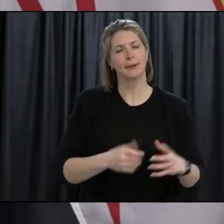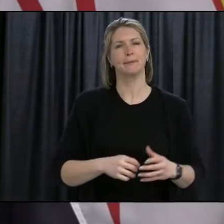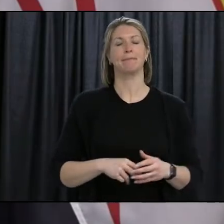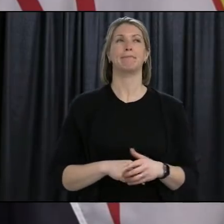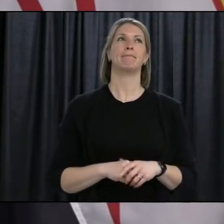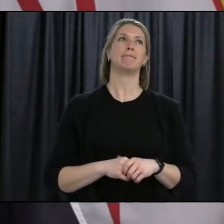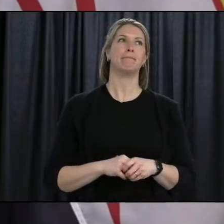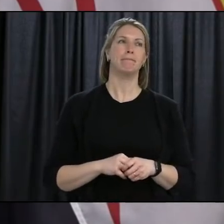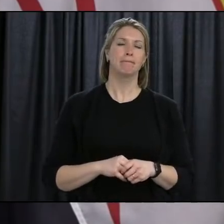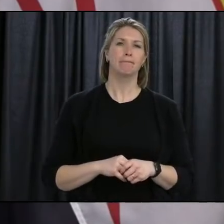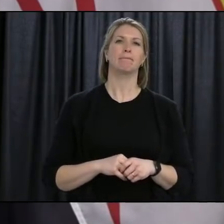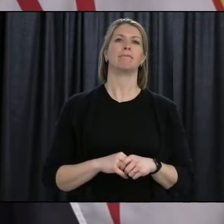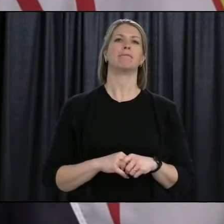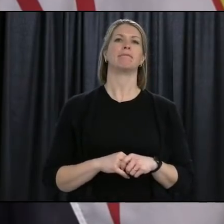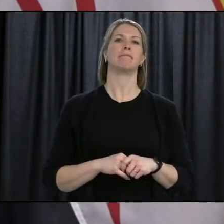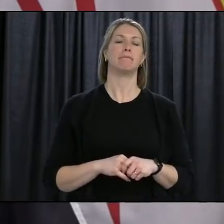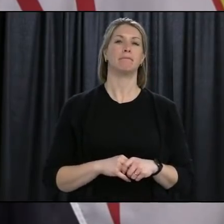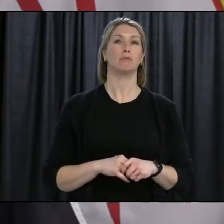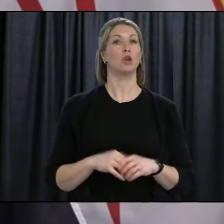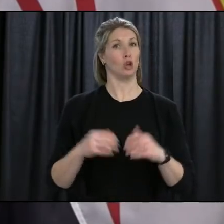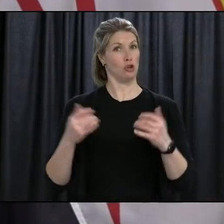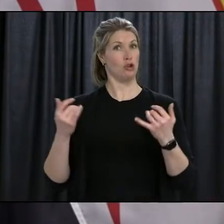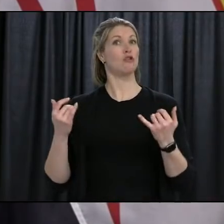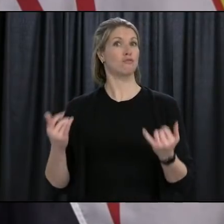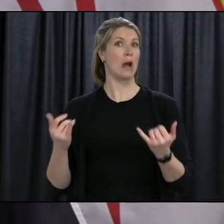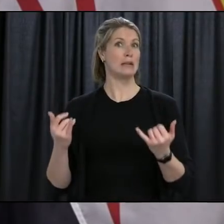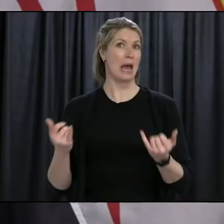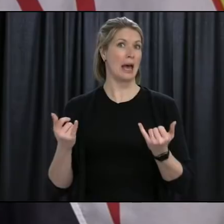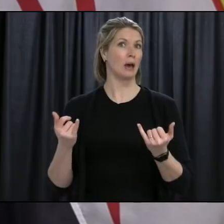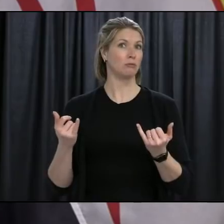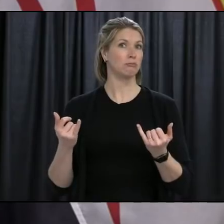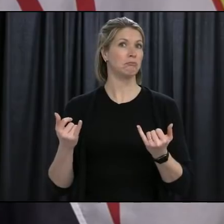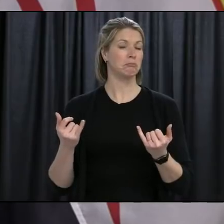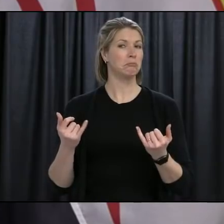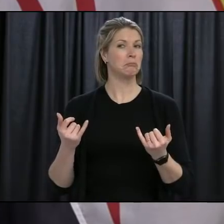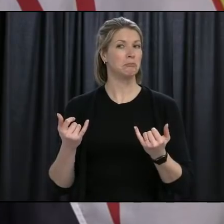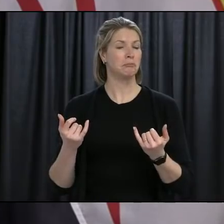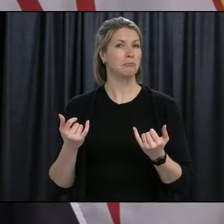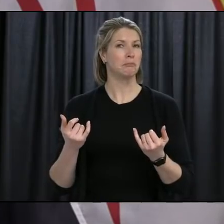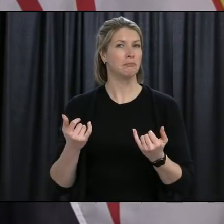So those trials are ongoing right now with